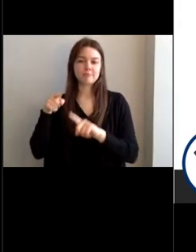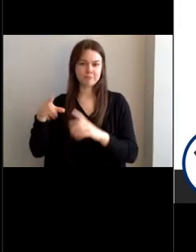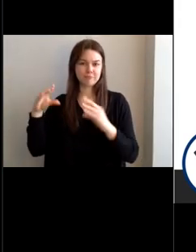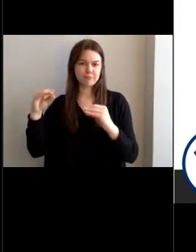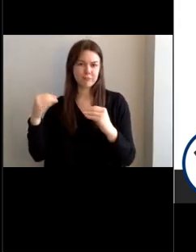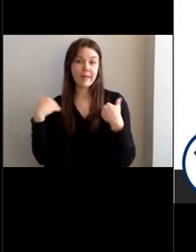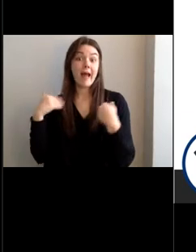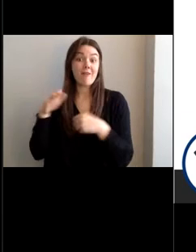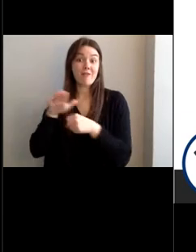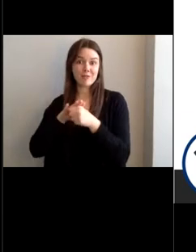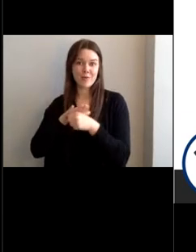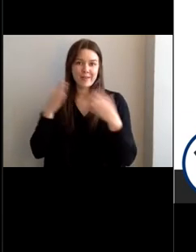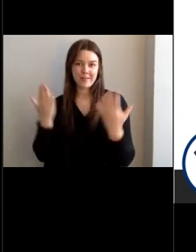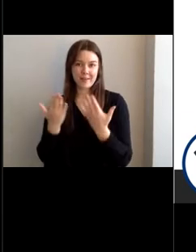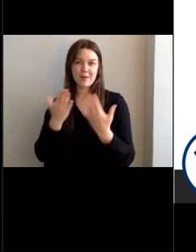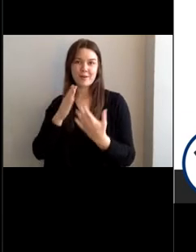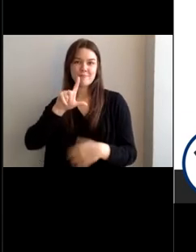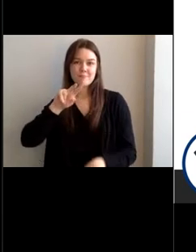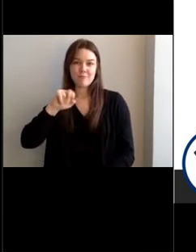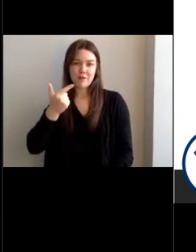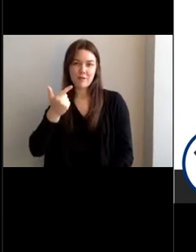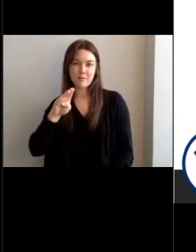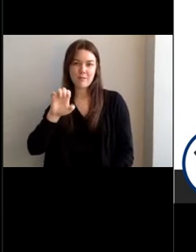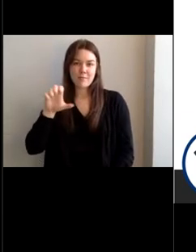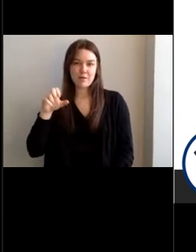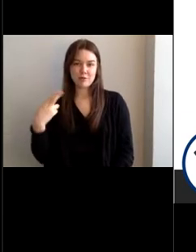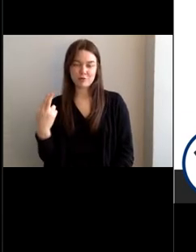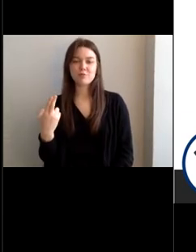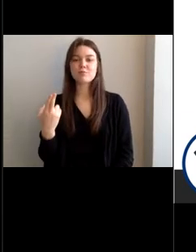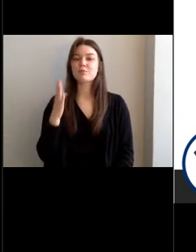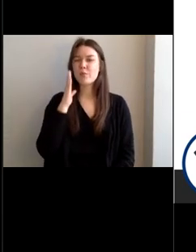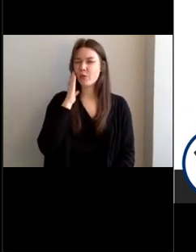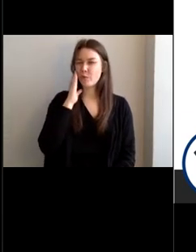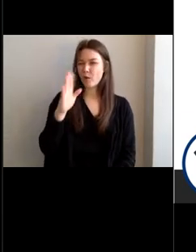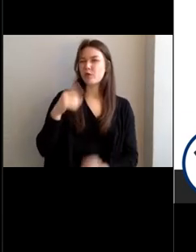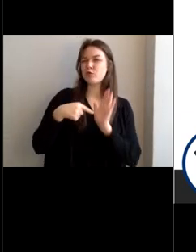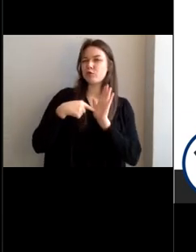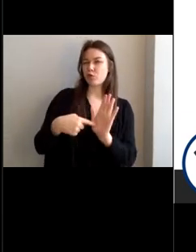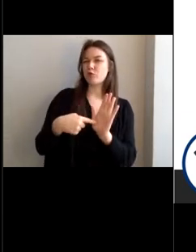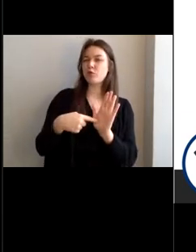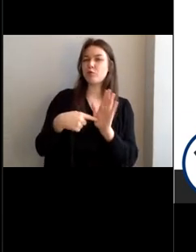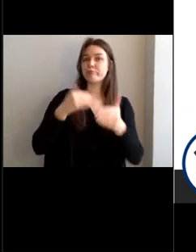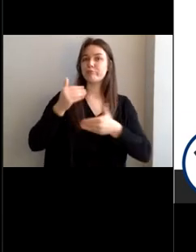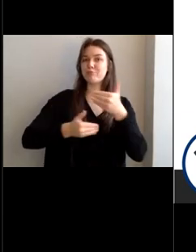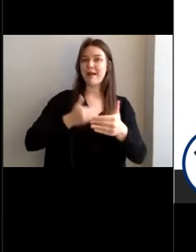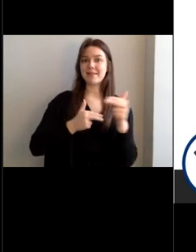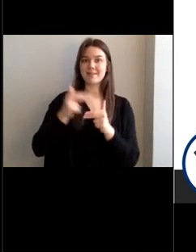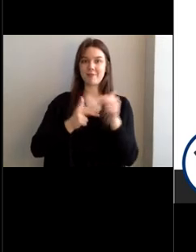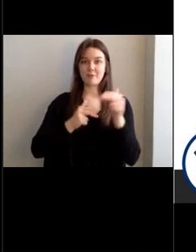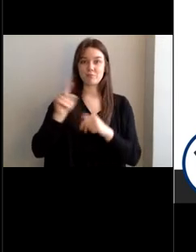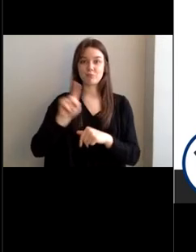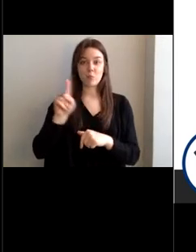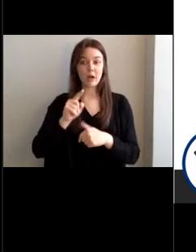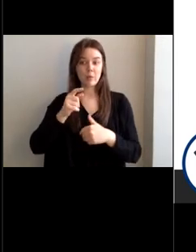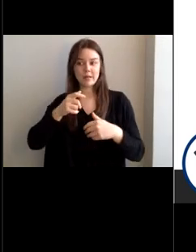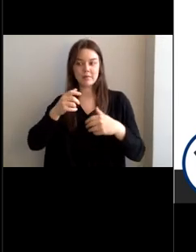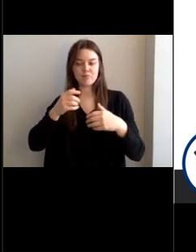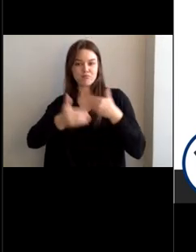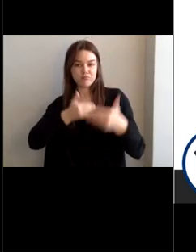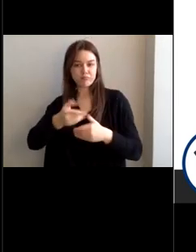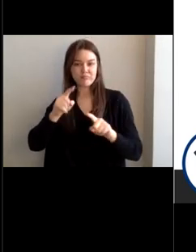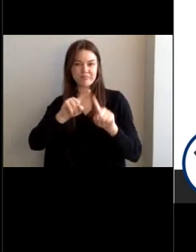here. So you'll see in just a minute, I'm gonna take you into a processing facility where we process these different kinds of lobsters.